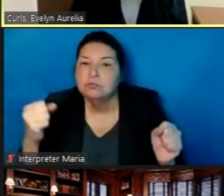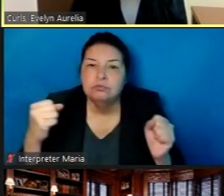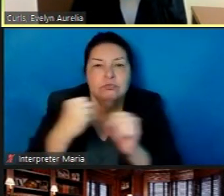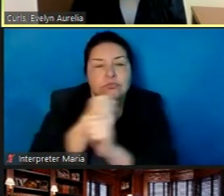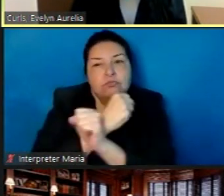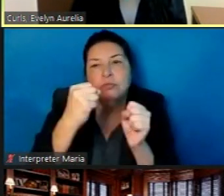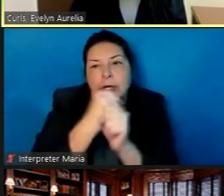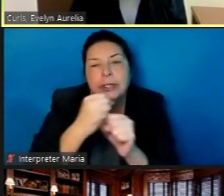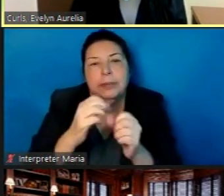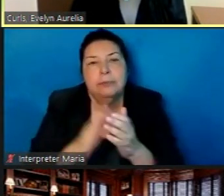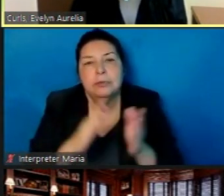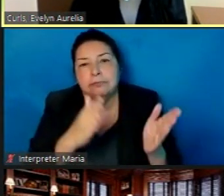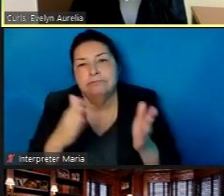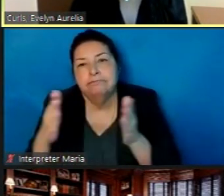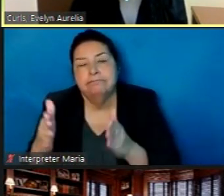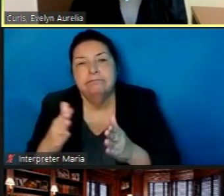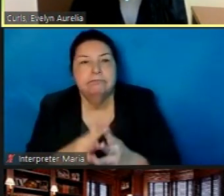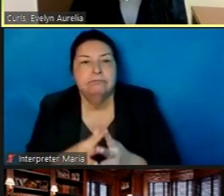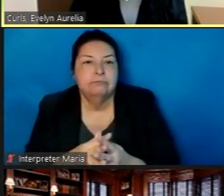Next slide.